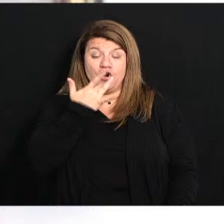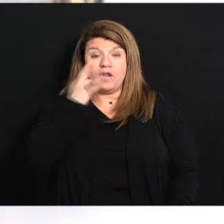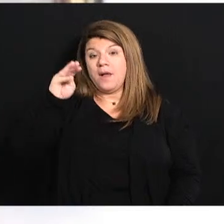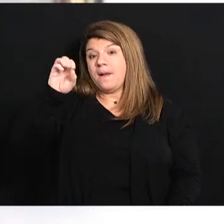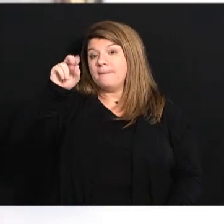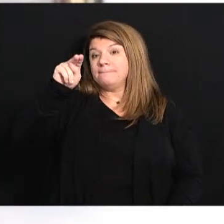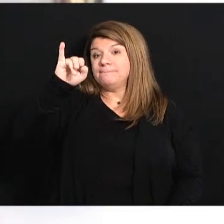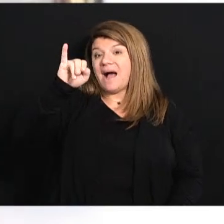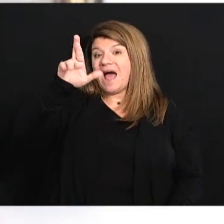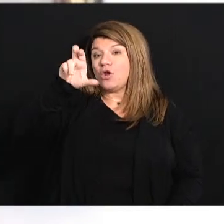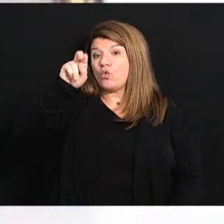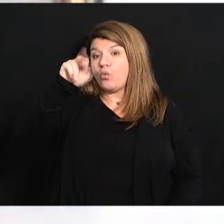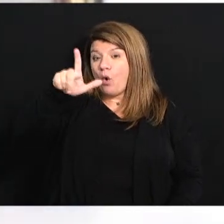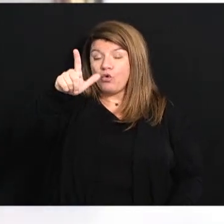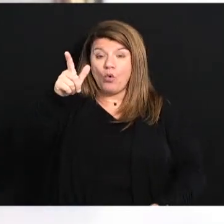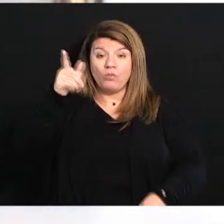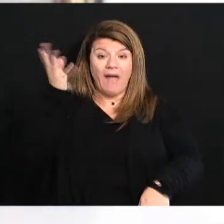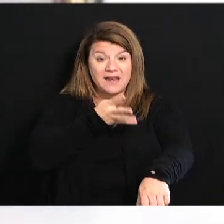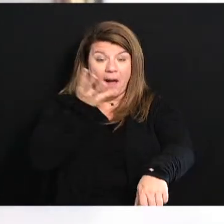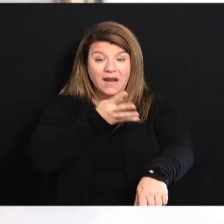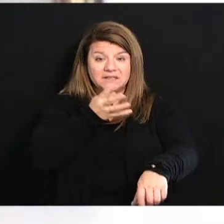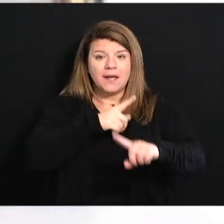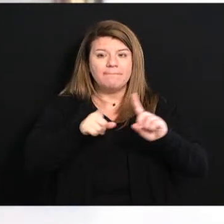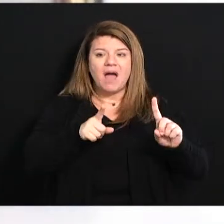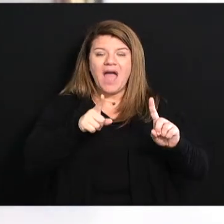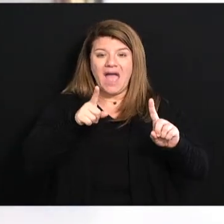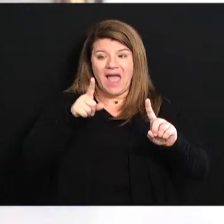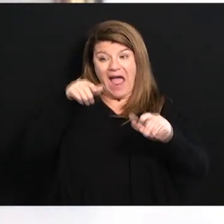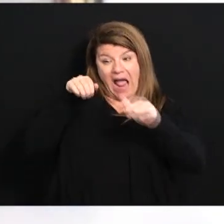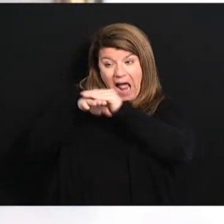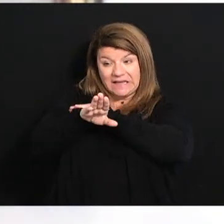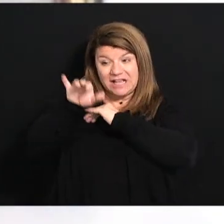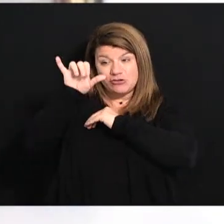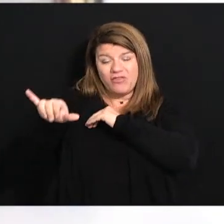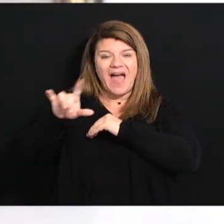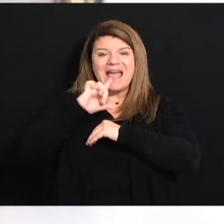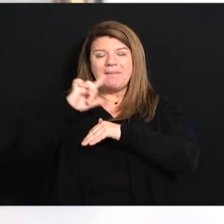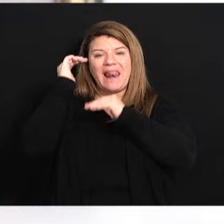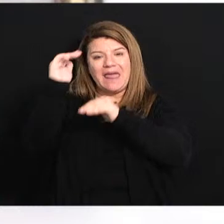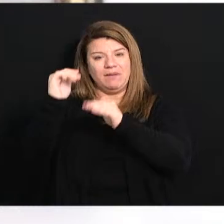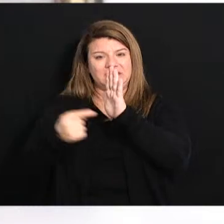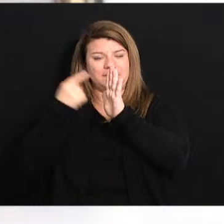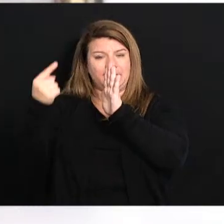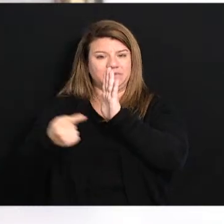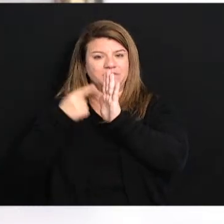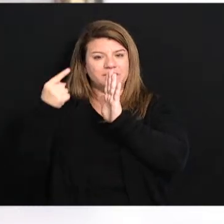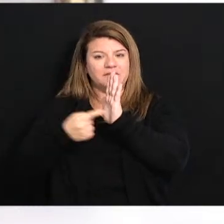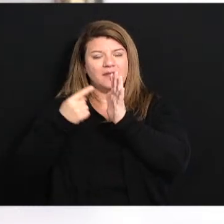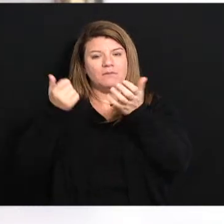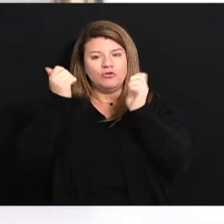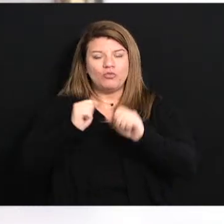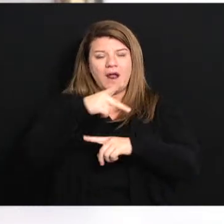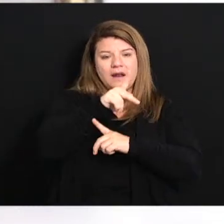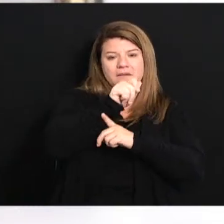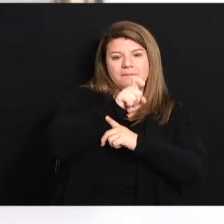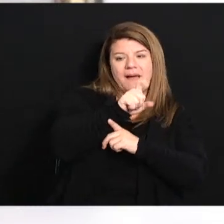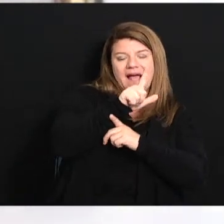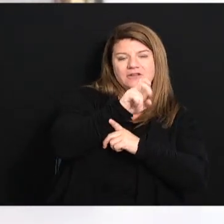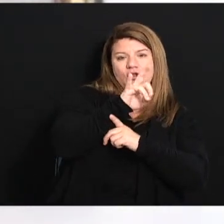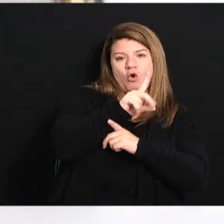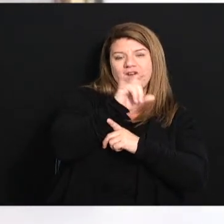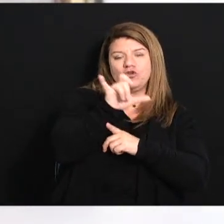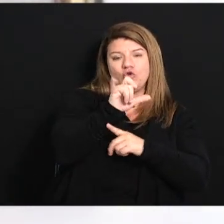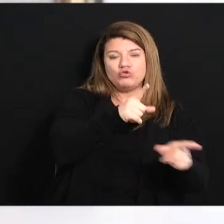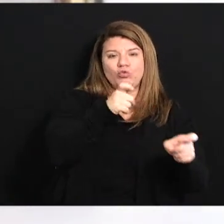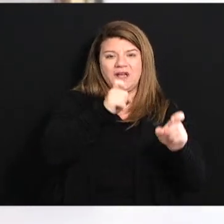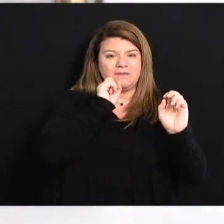monoclonal antibodies, but access to that may be limited. So sometimes we do try to get Paxlovid to them as quickly as possible